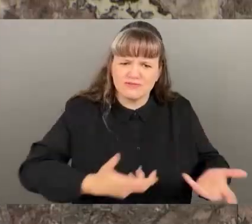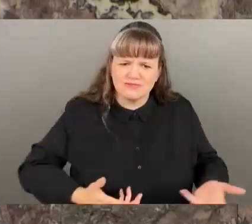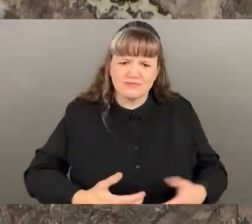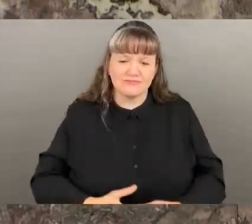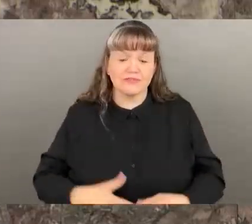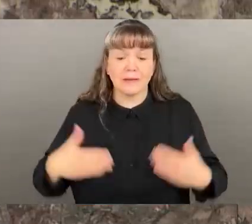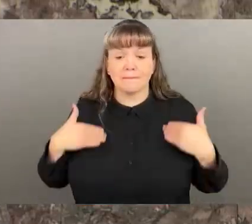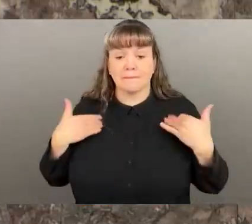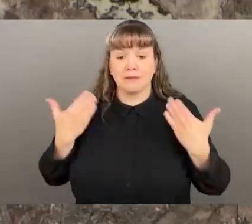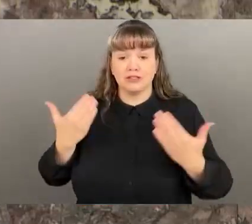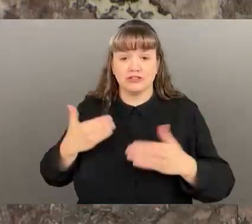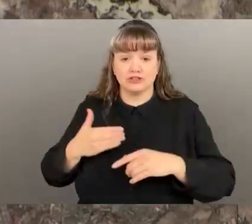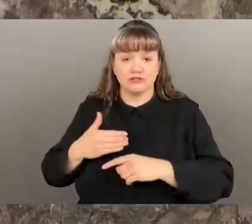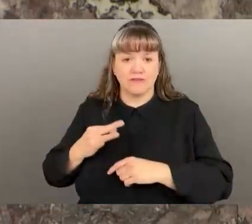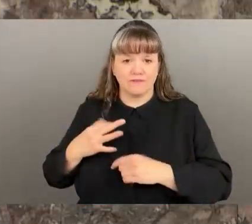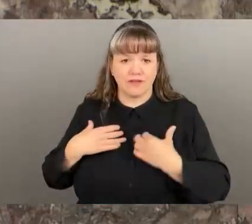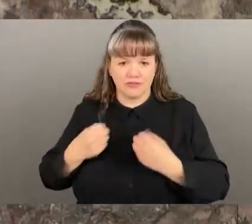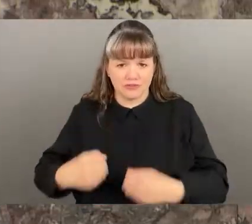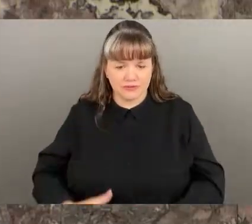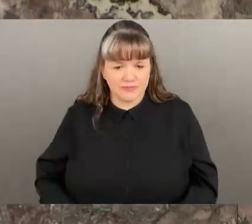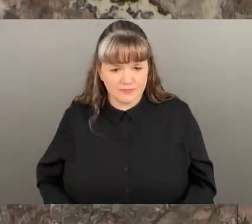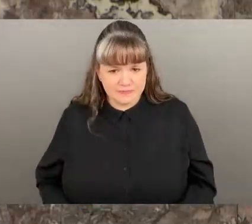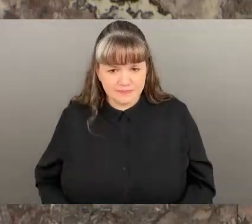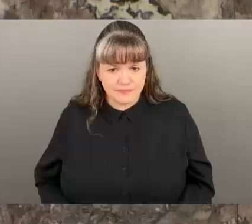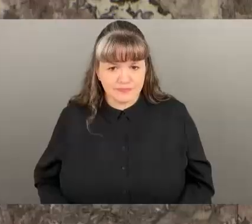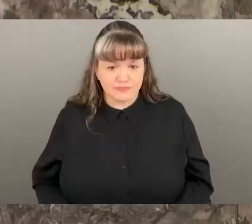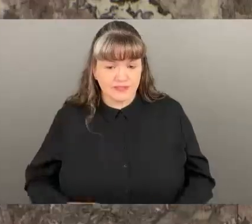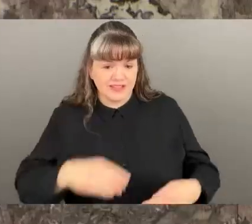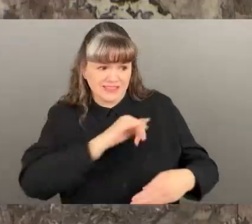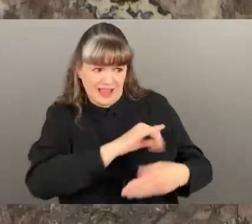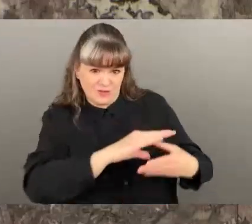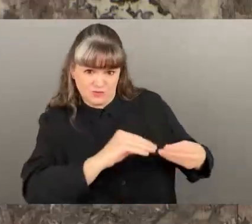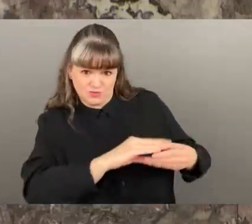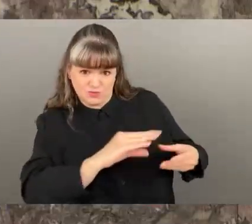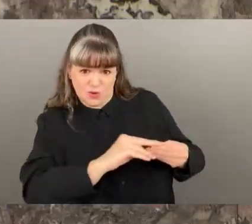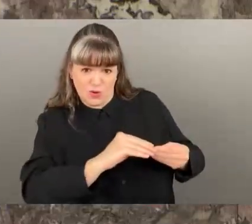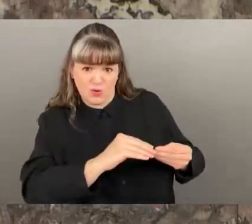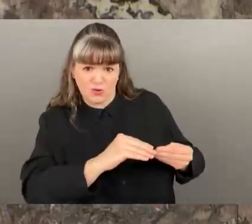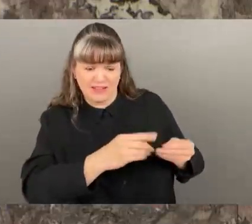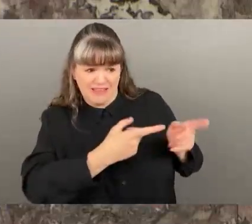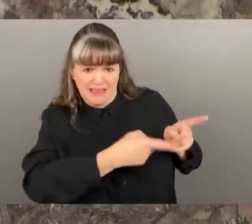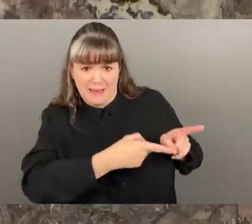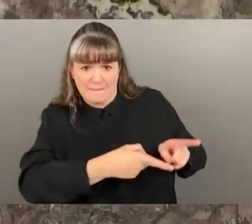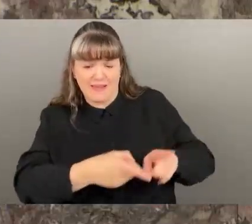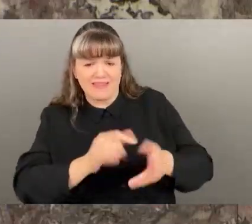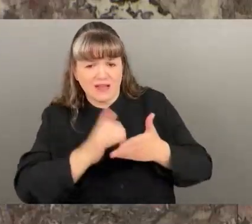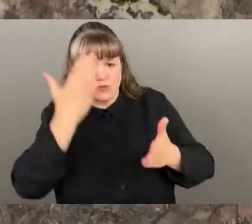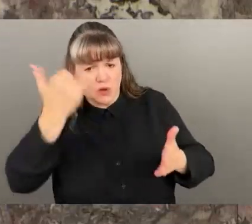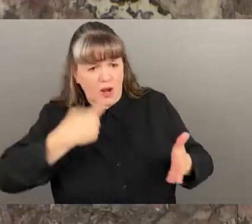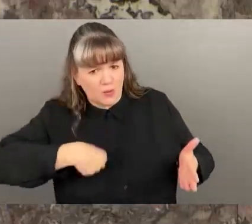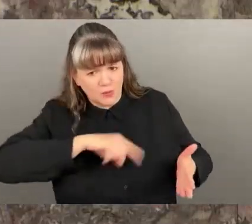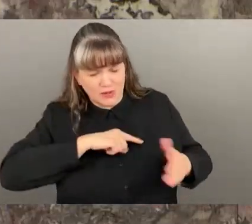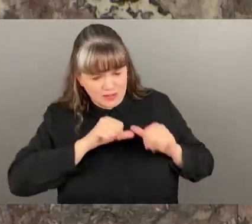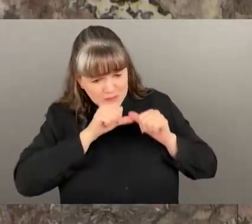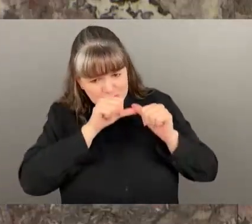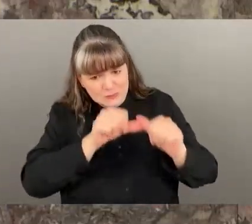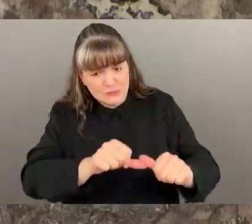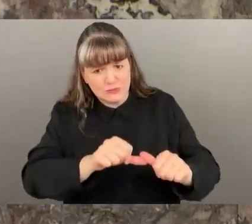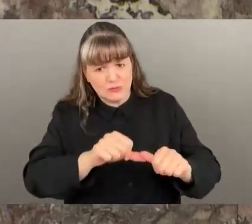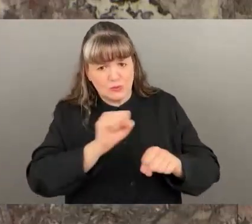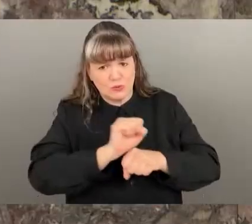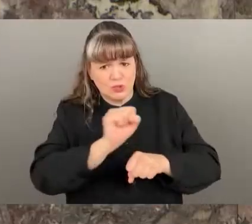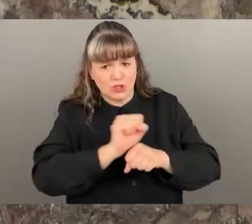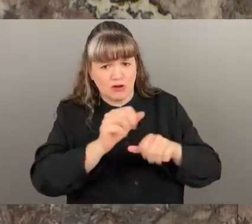allow us to redouble our efforts and our commitment to serving people who face these kinds of crises. Honourable Speaker, we're